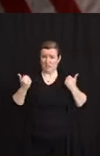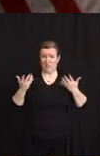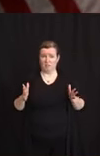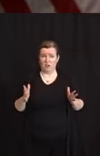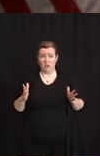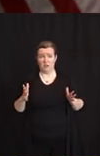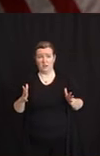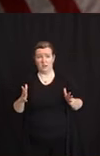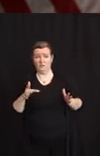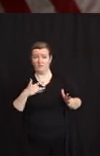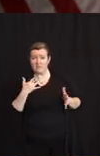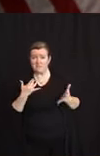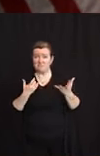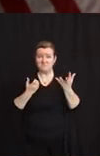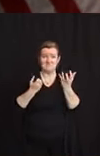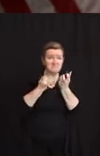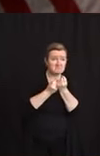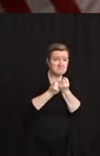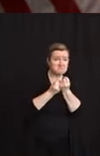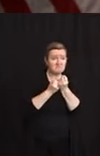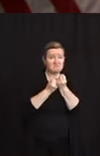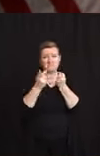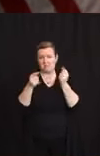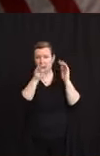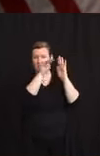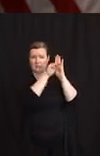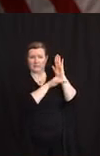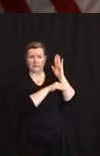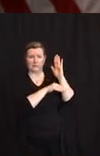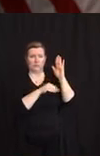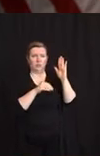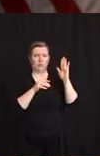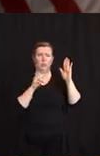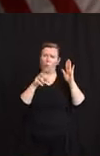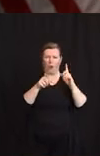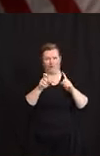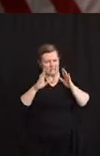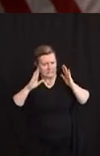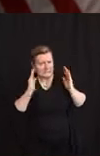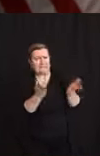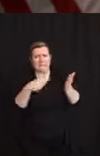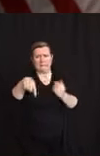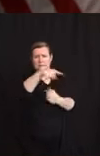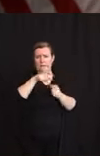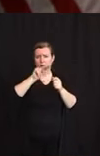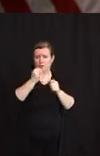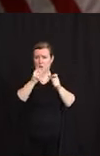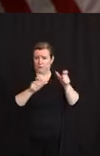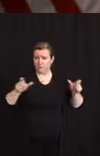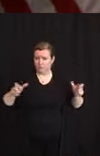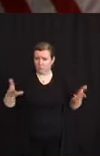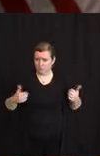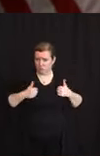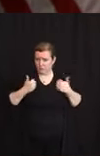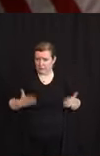and county parks, do you think Jack Ciattarelli and others who attacked you over that measure were in the wrong?